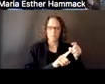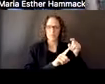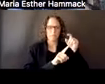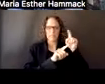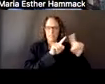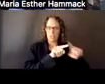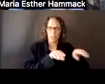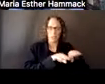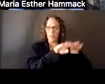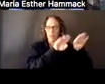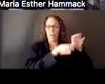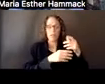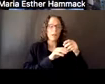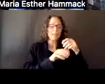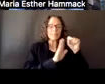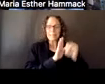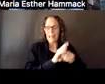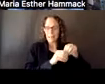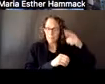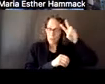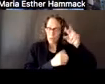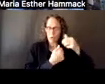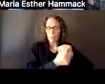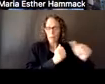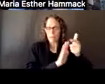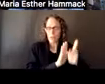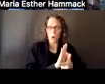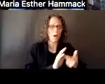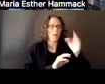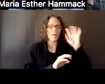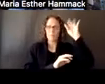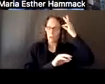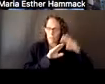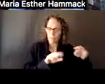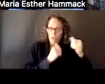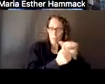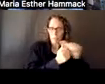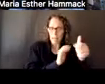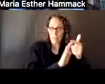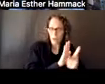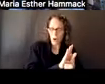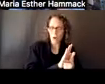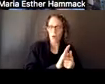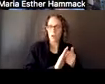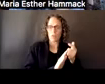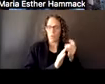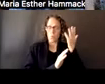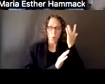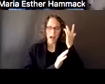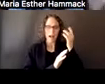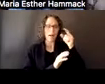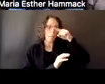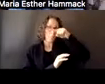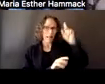in the individual states, were really propelled not only by Black Mexicans, but by, you know,